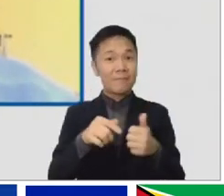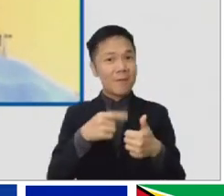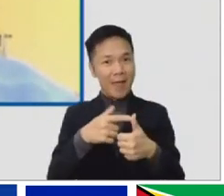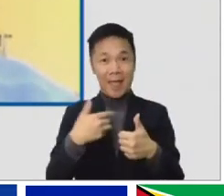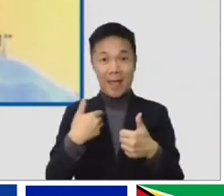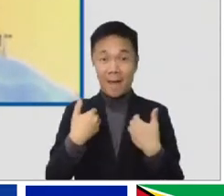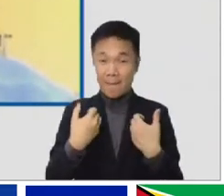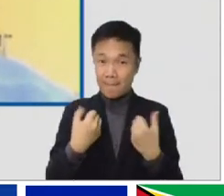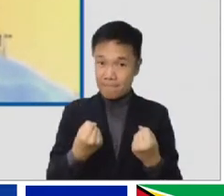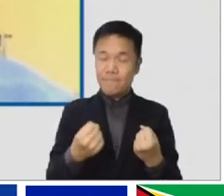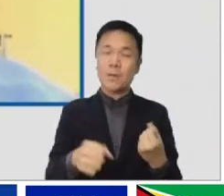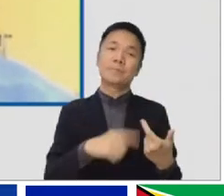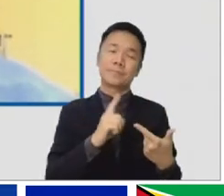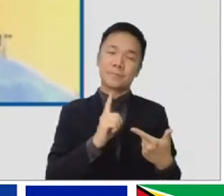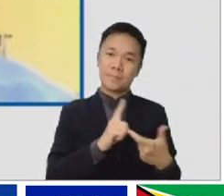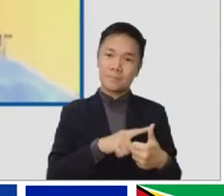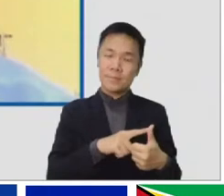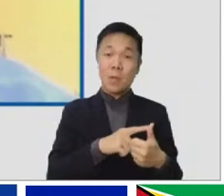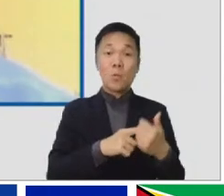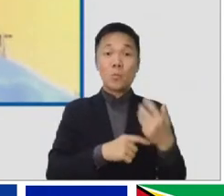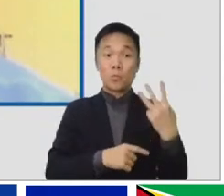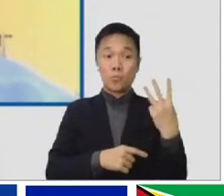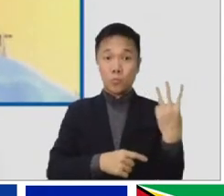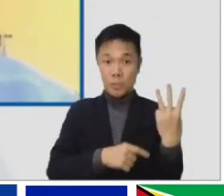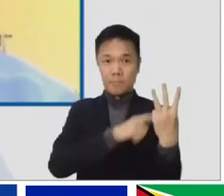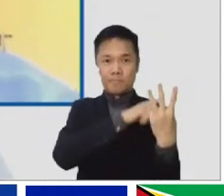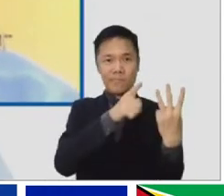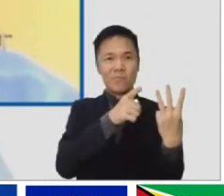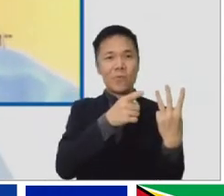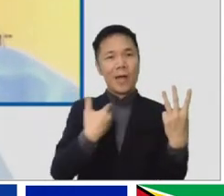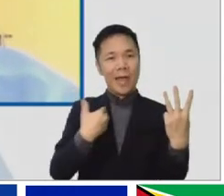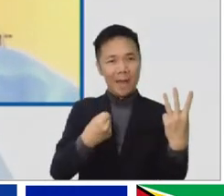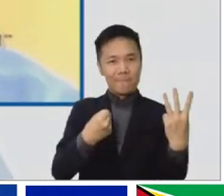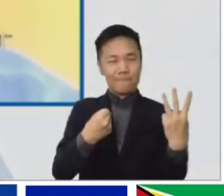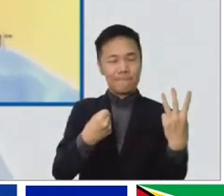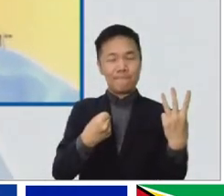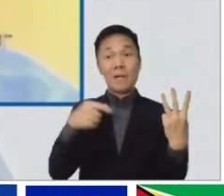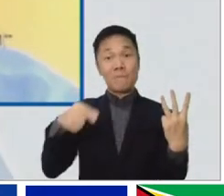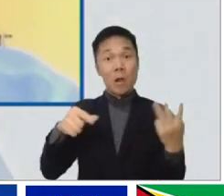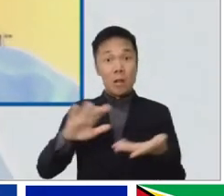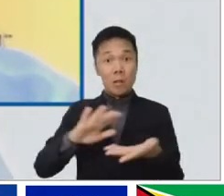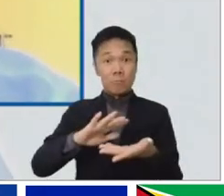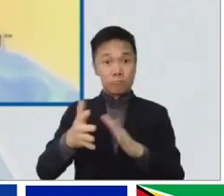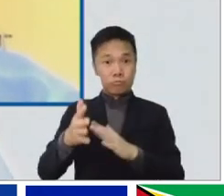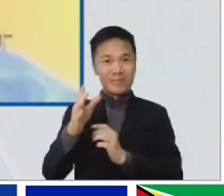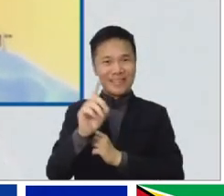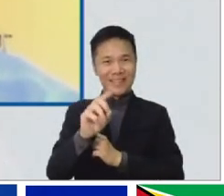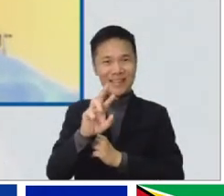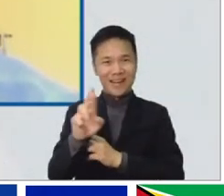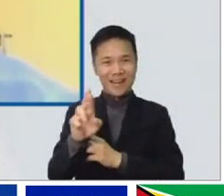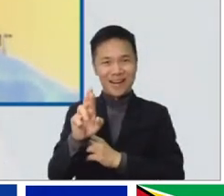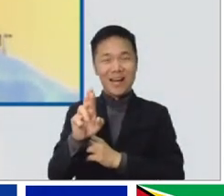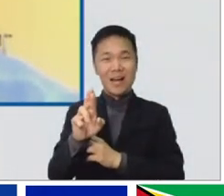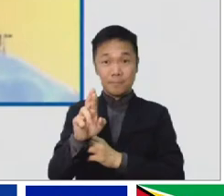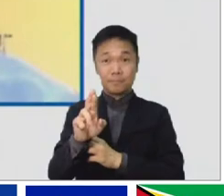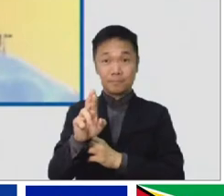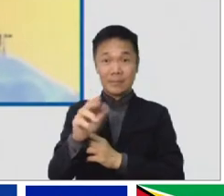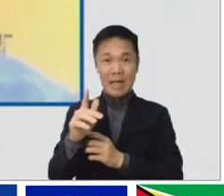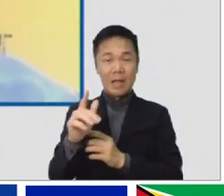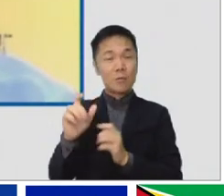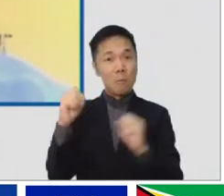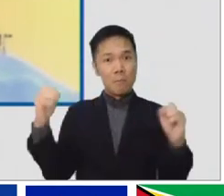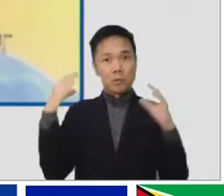three professionals, from the disaster risk management or emergency management